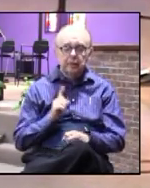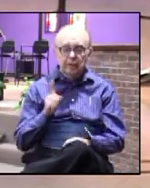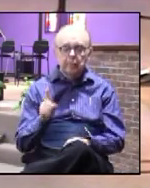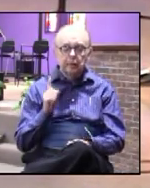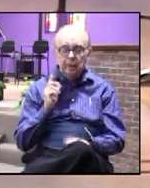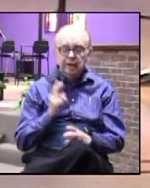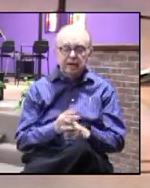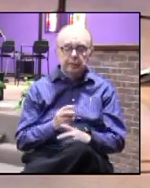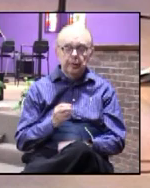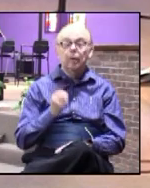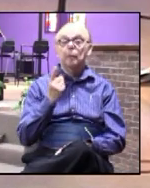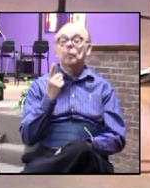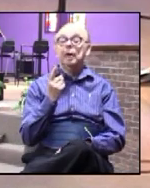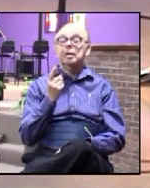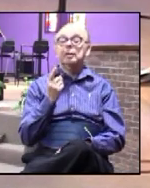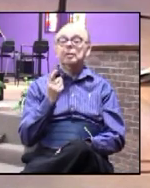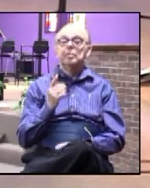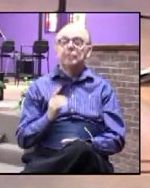awake.